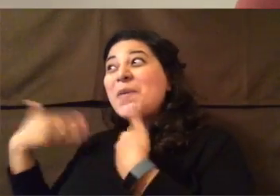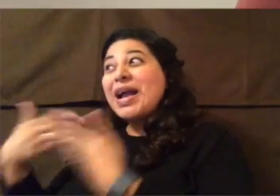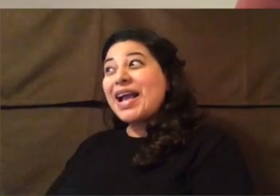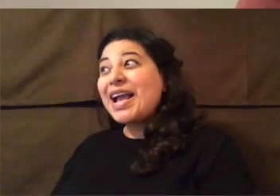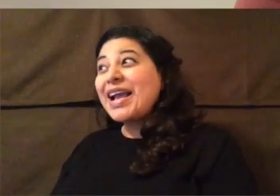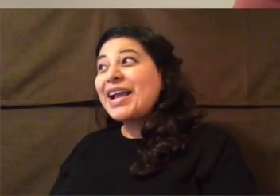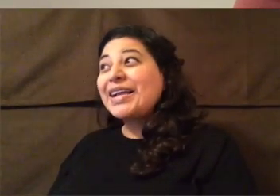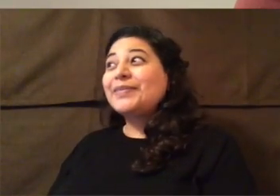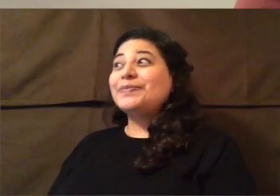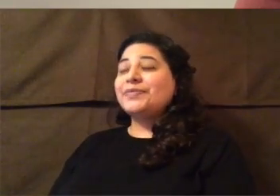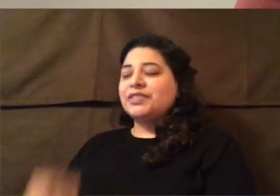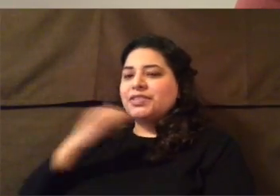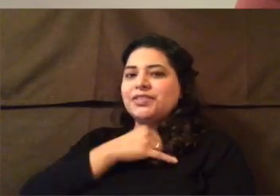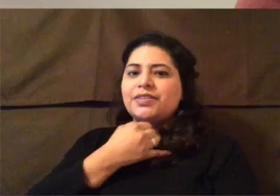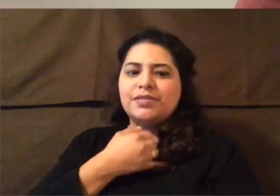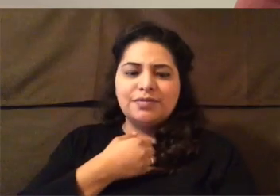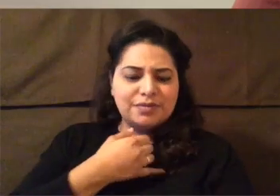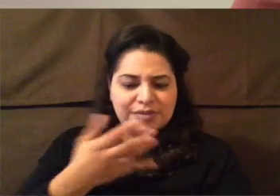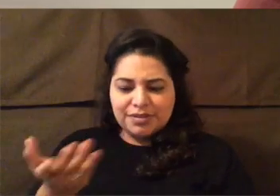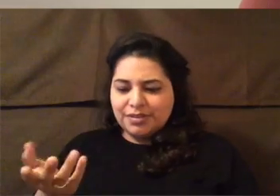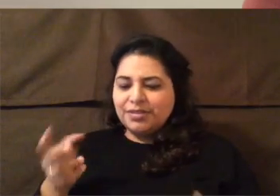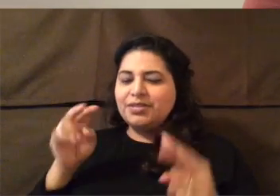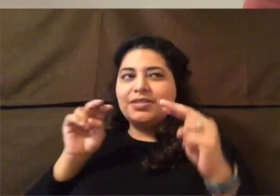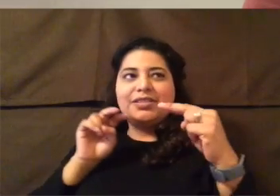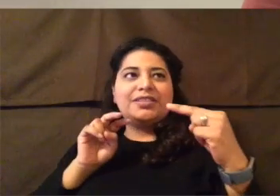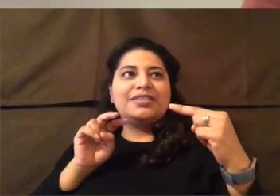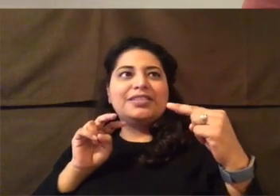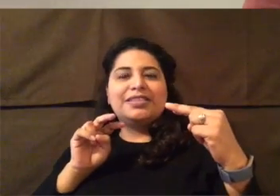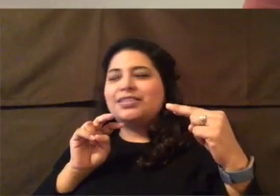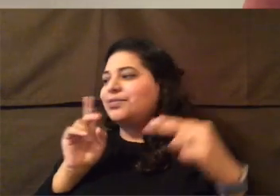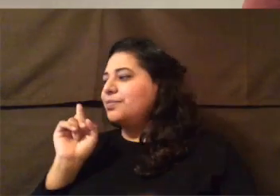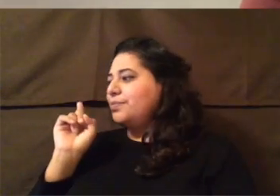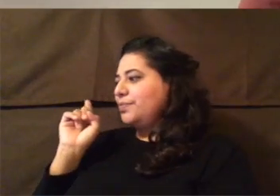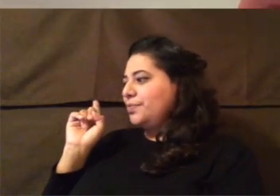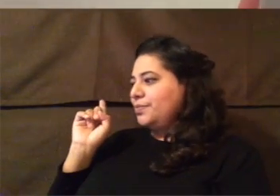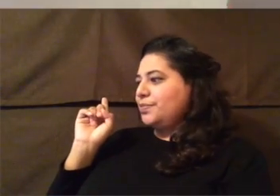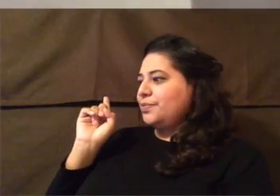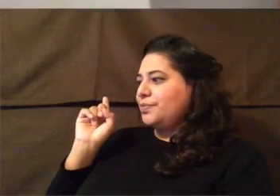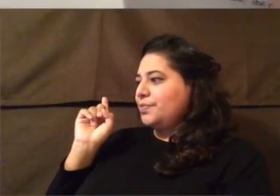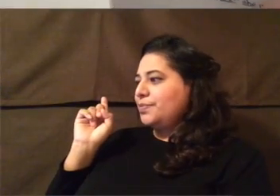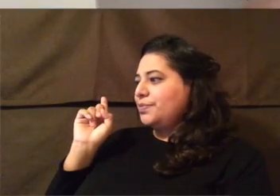"Coming!" Jack still felt dazed. He just stared at Annie.